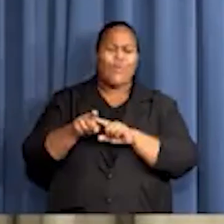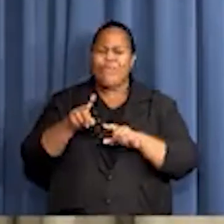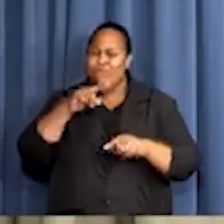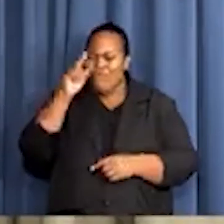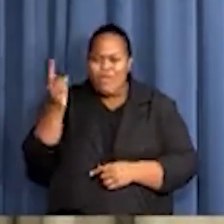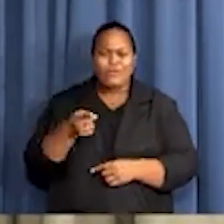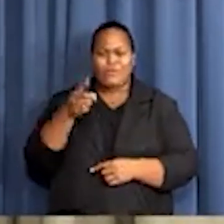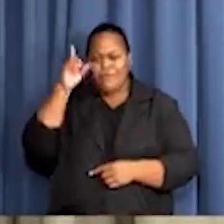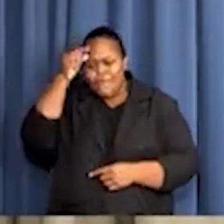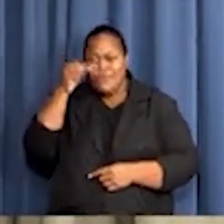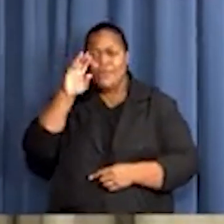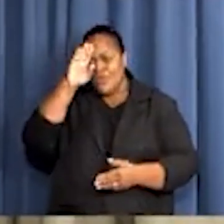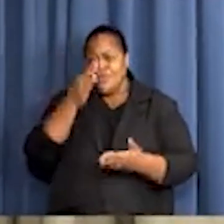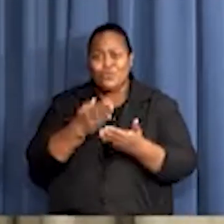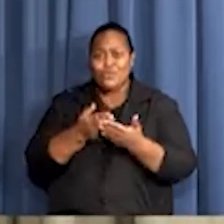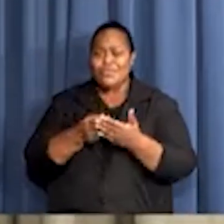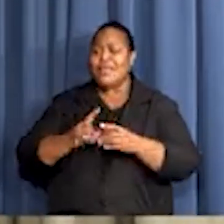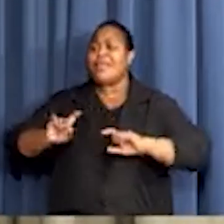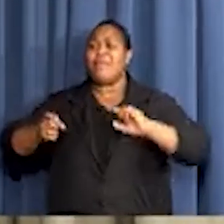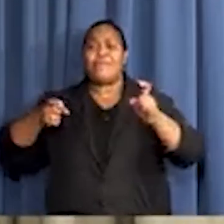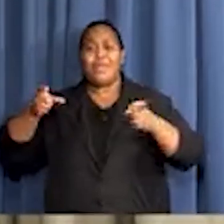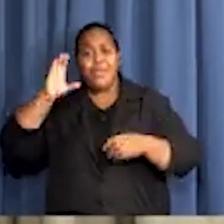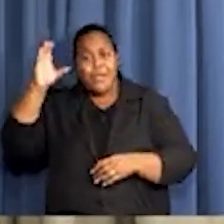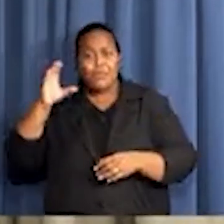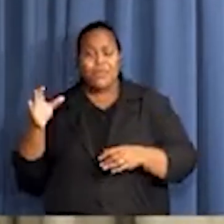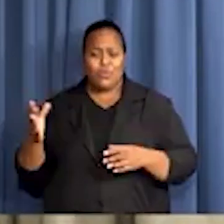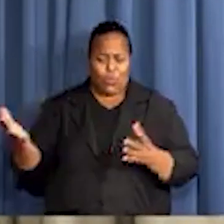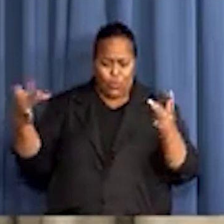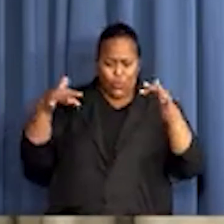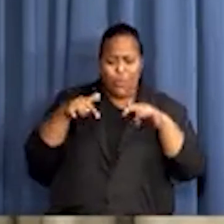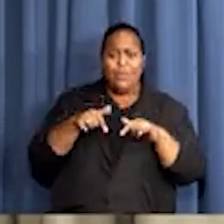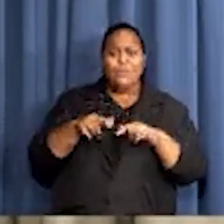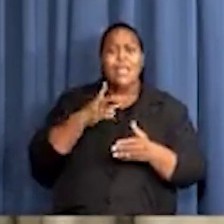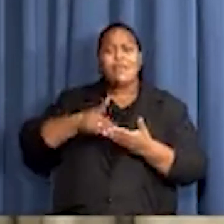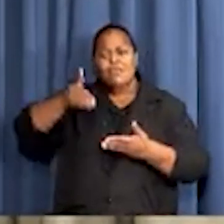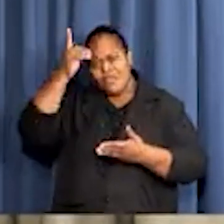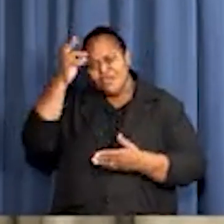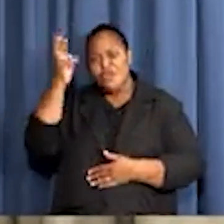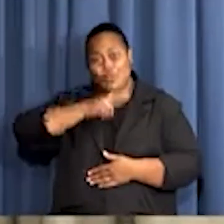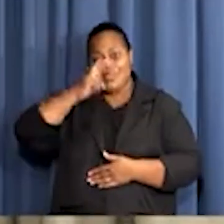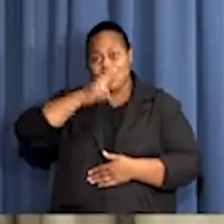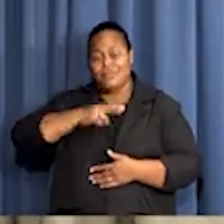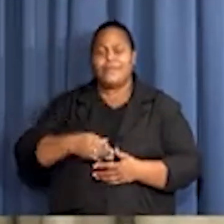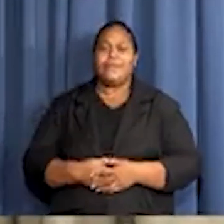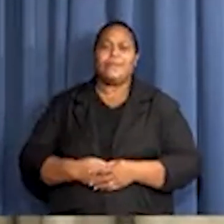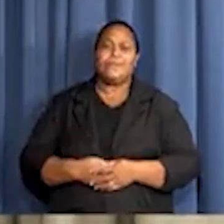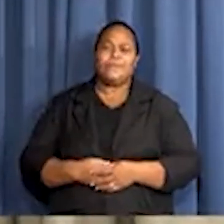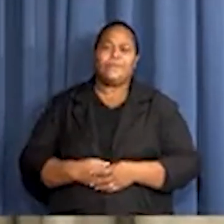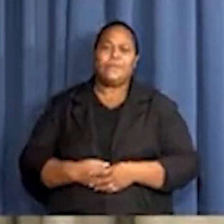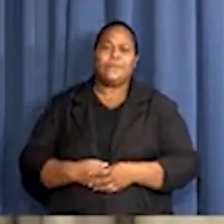Fijian students and those from neighboring countries whose education was under threat. We